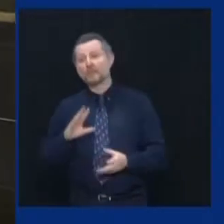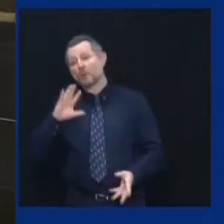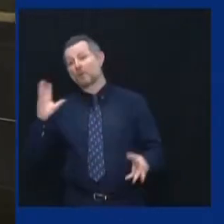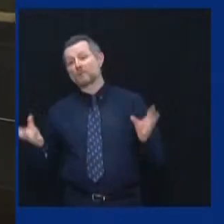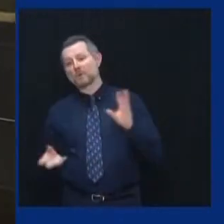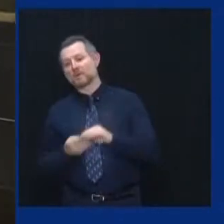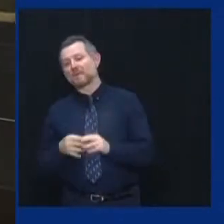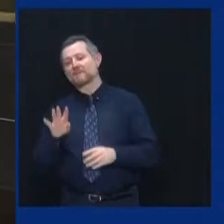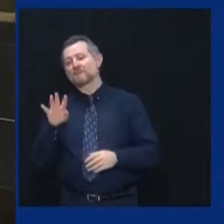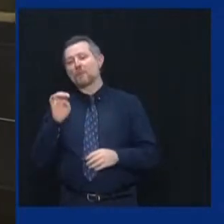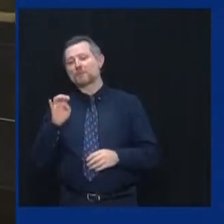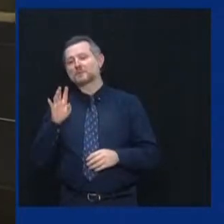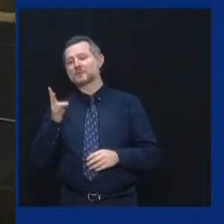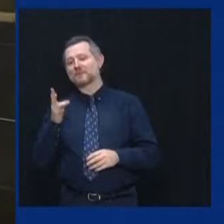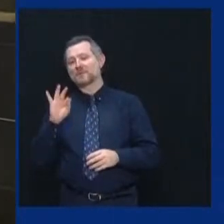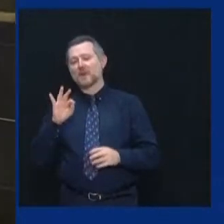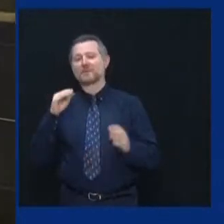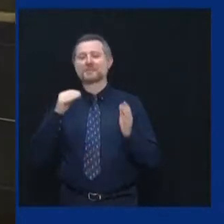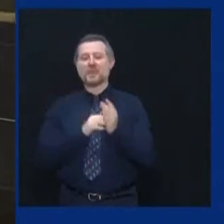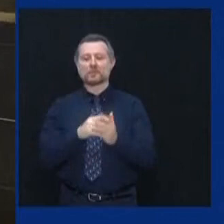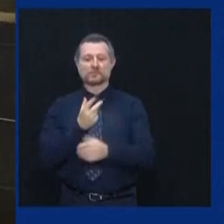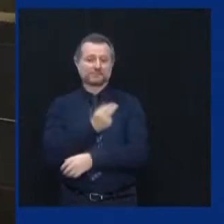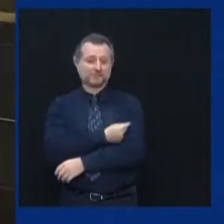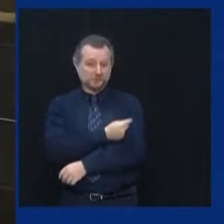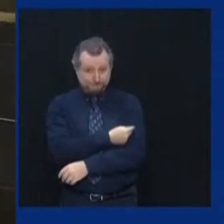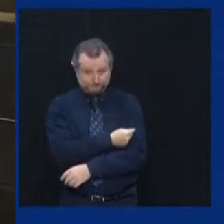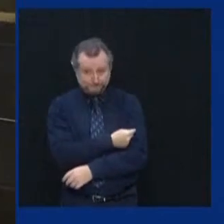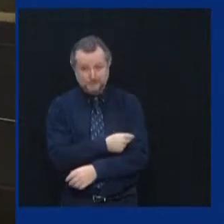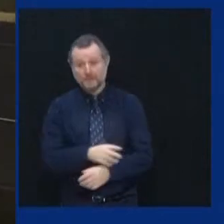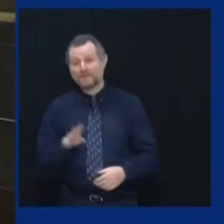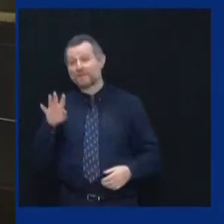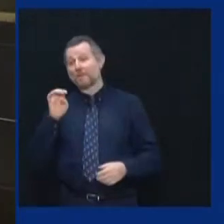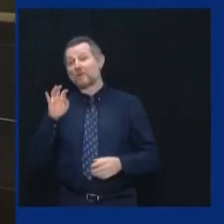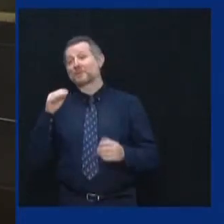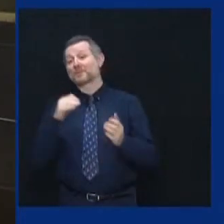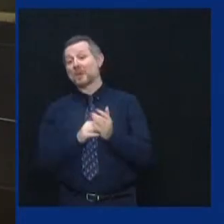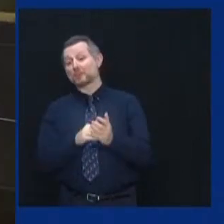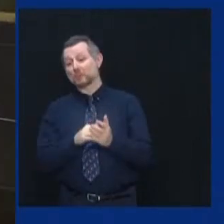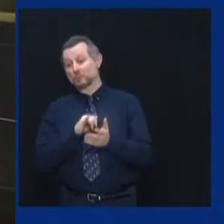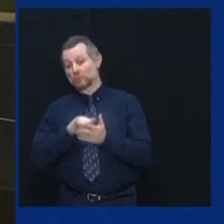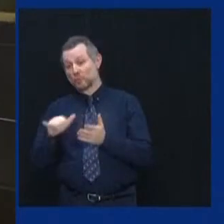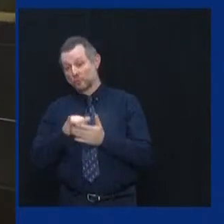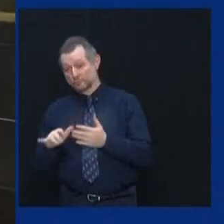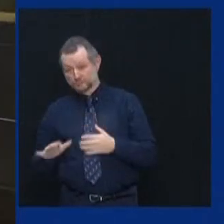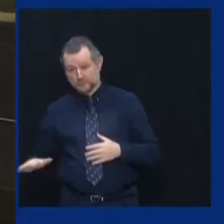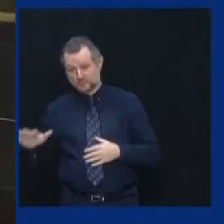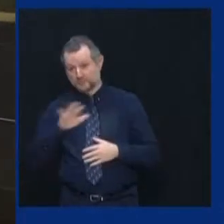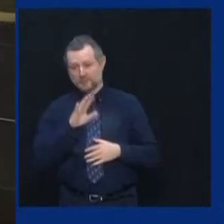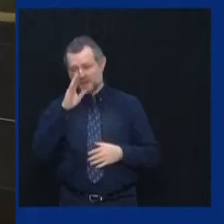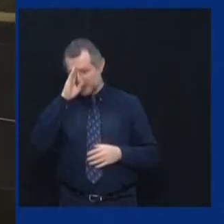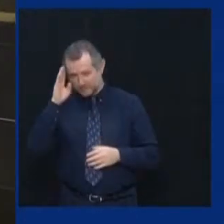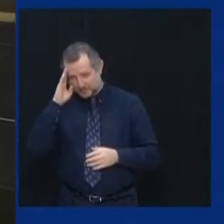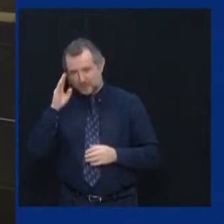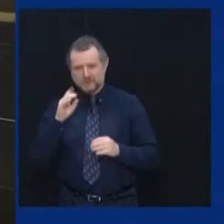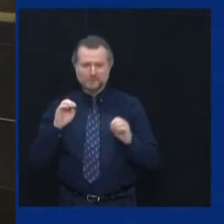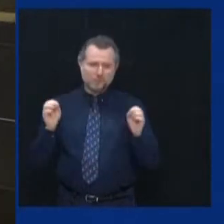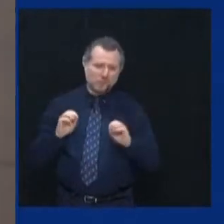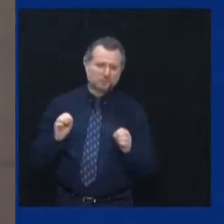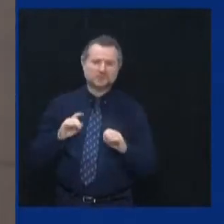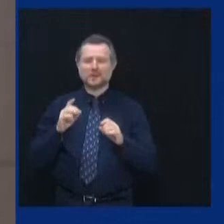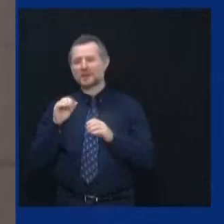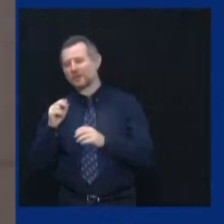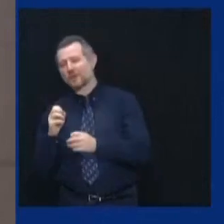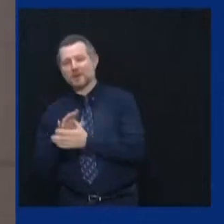479,000 doses so far. That includes 400,000 with the New York State sites, the hospital programs, urgent care clinics, et cetera,